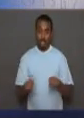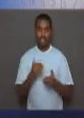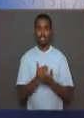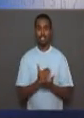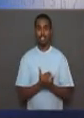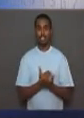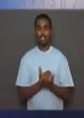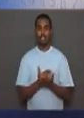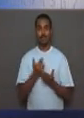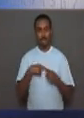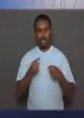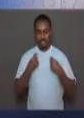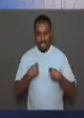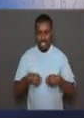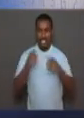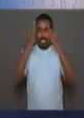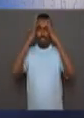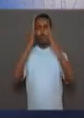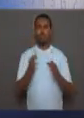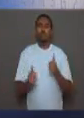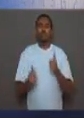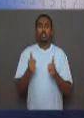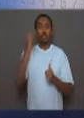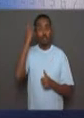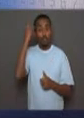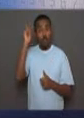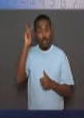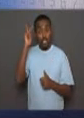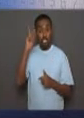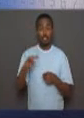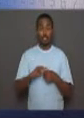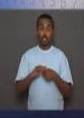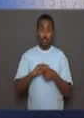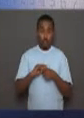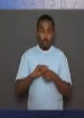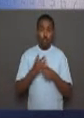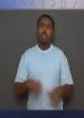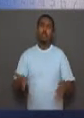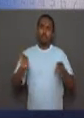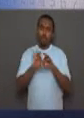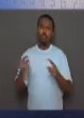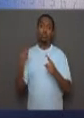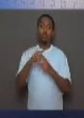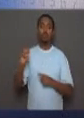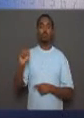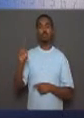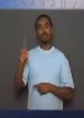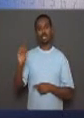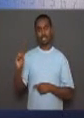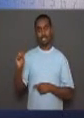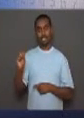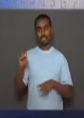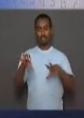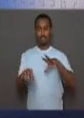In today's lesson, we have tried to determine which professions would be most important to a Mars